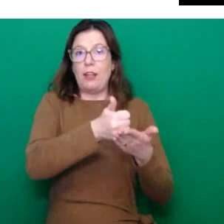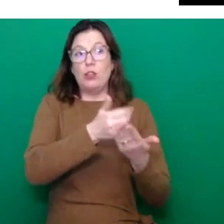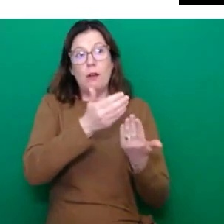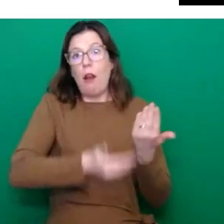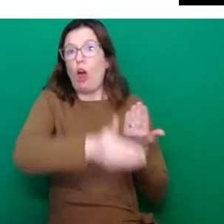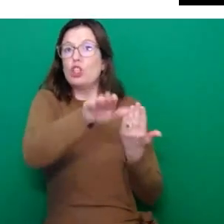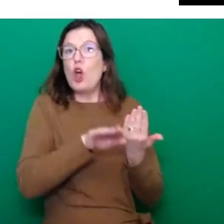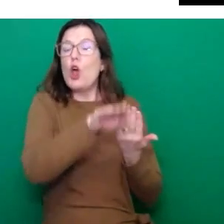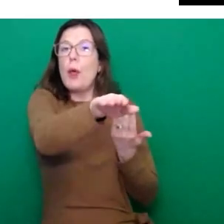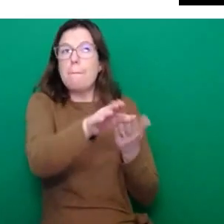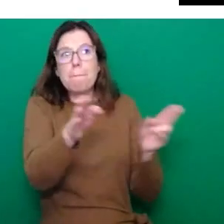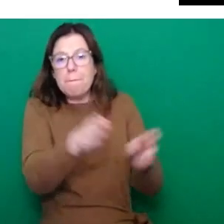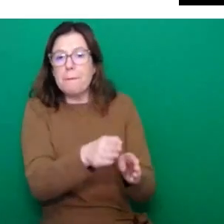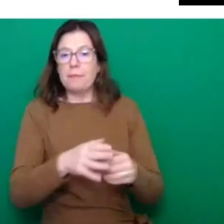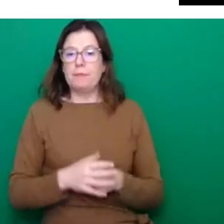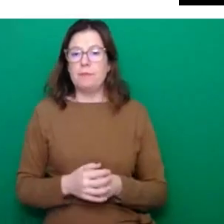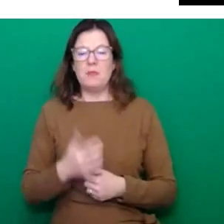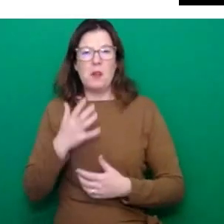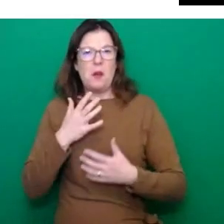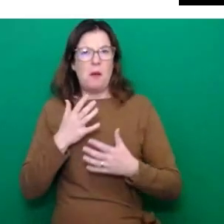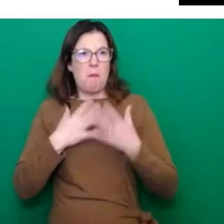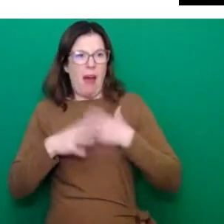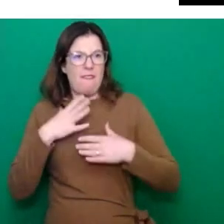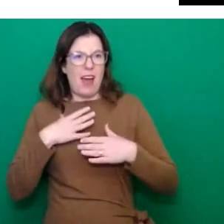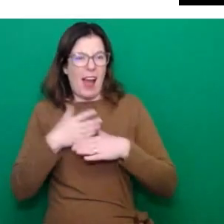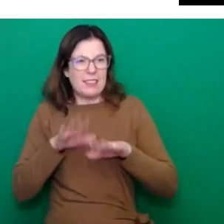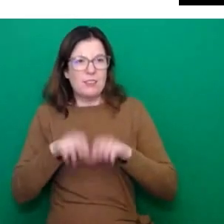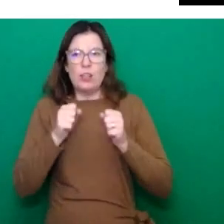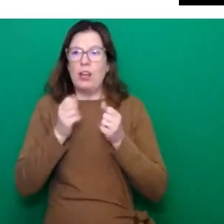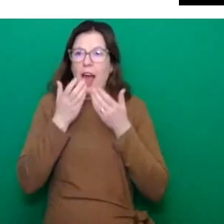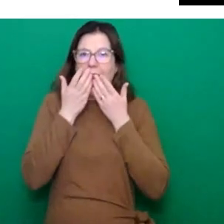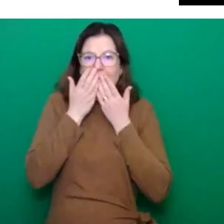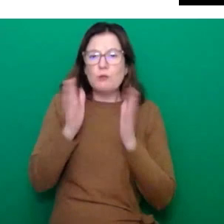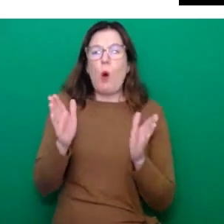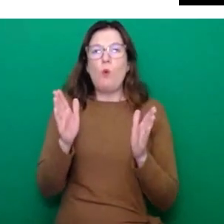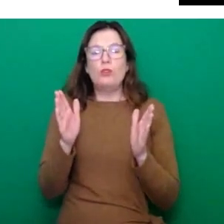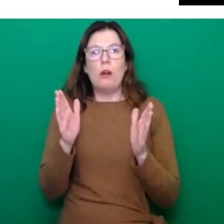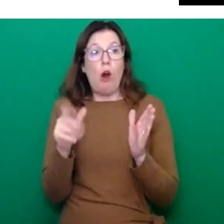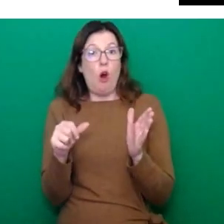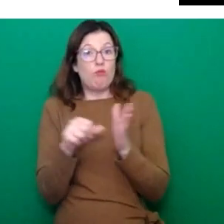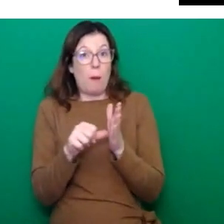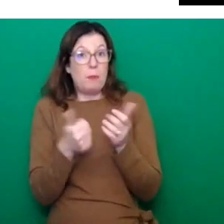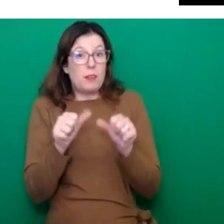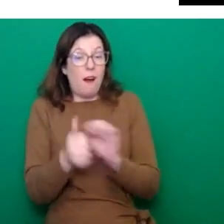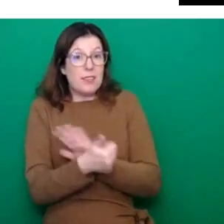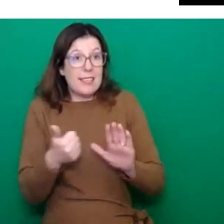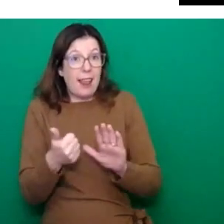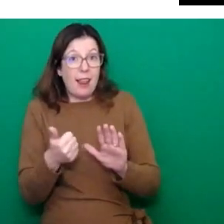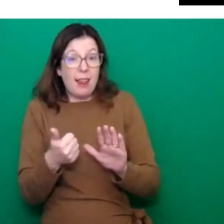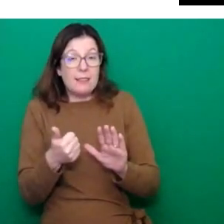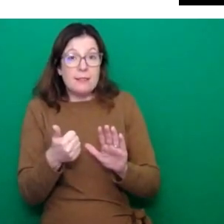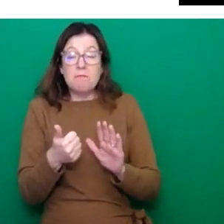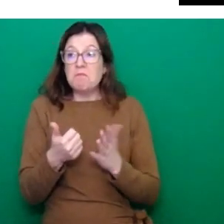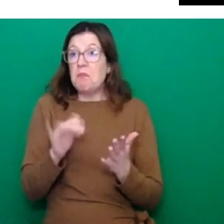term. We cover behaviour activation, graded exposure, problem solving skills,